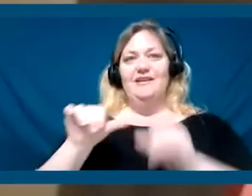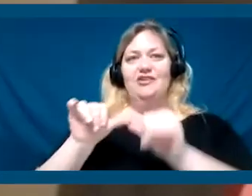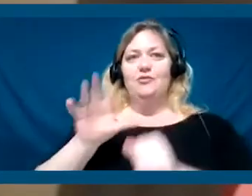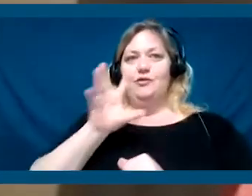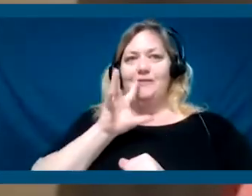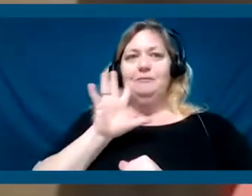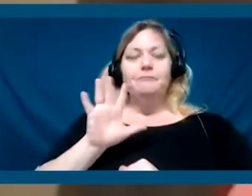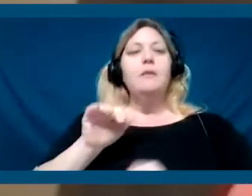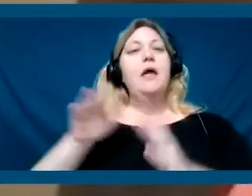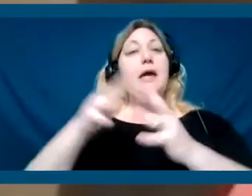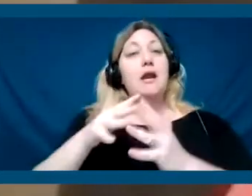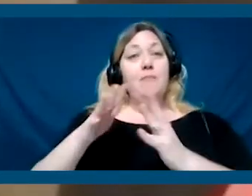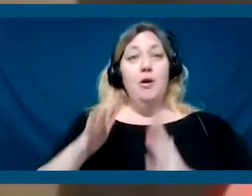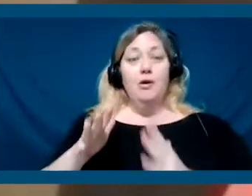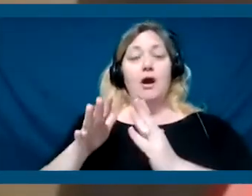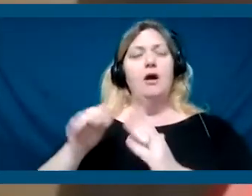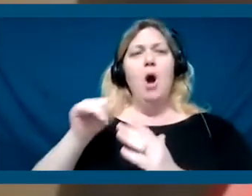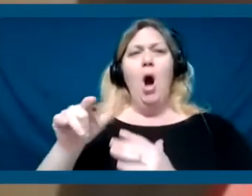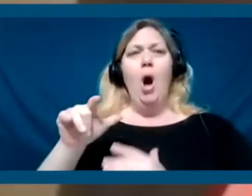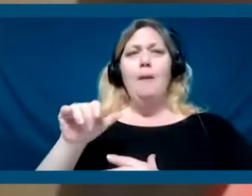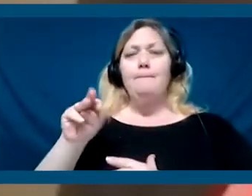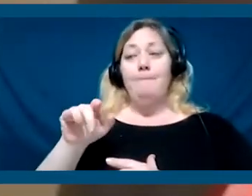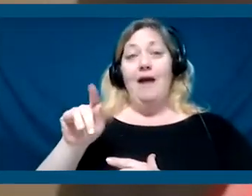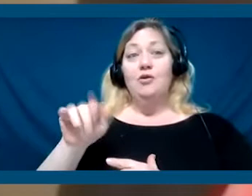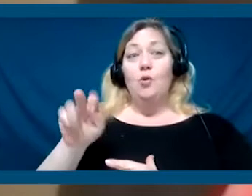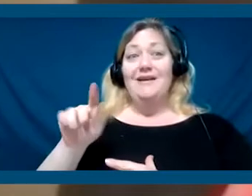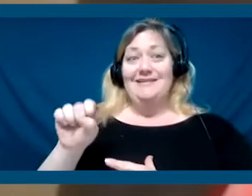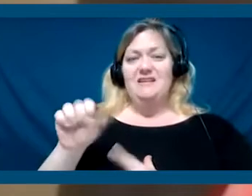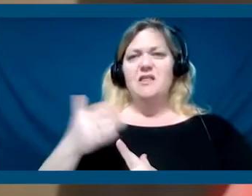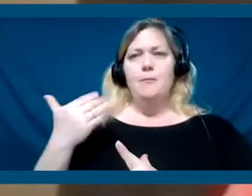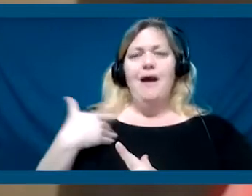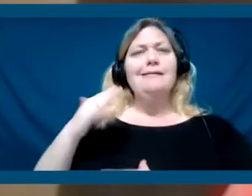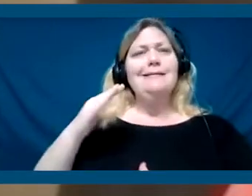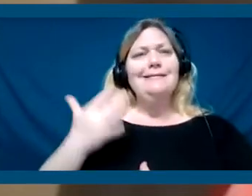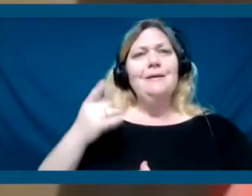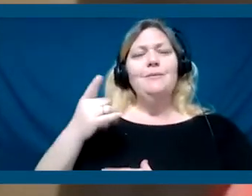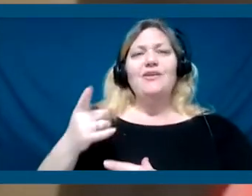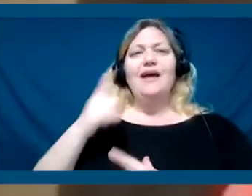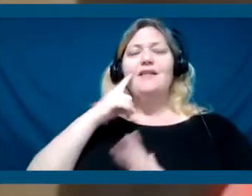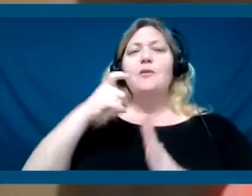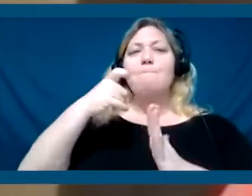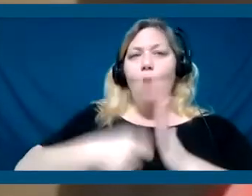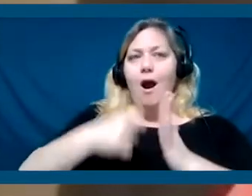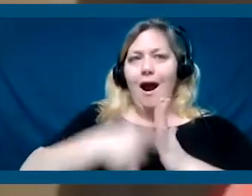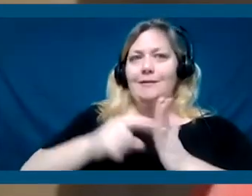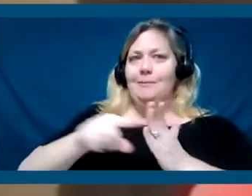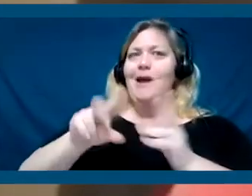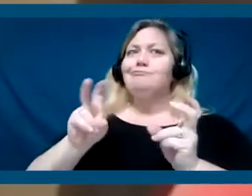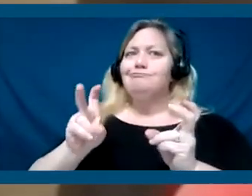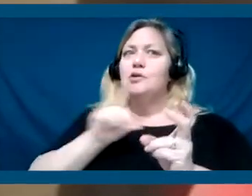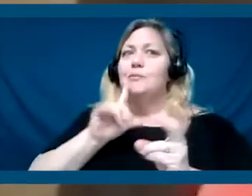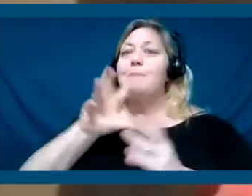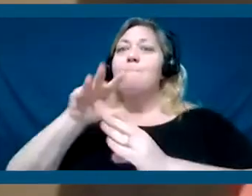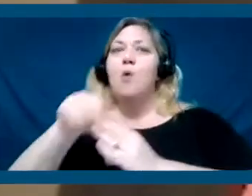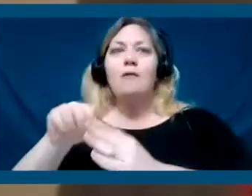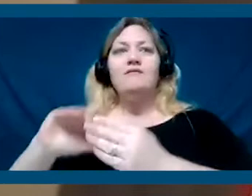Muslim, all minorities in the past, it seems that there has been a price to pay to be part of this